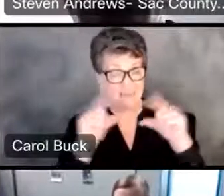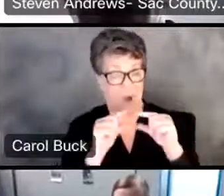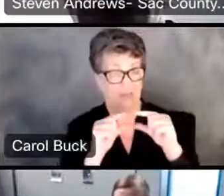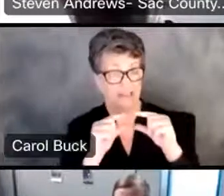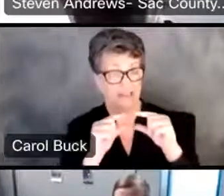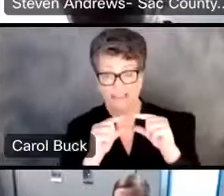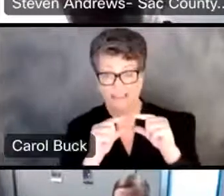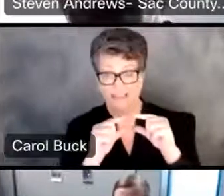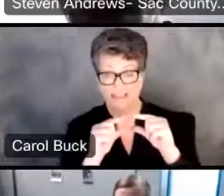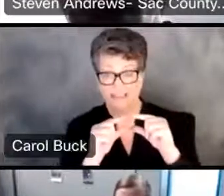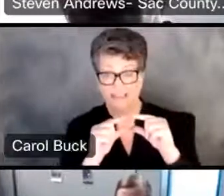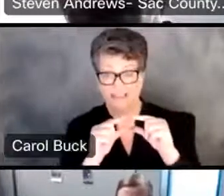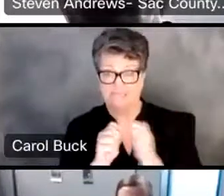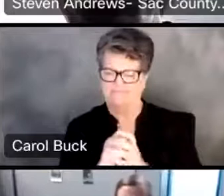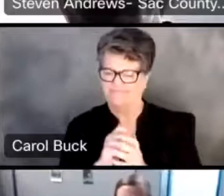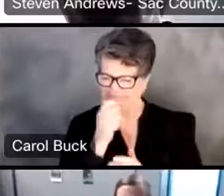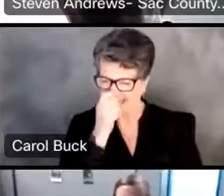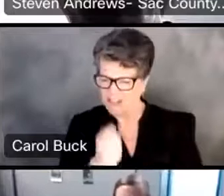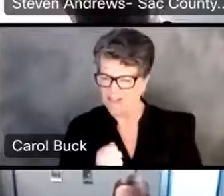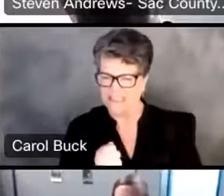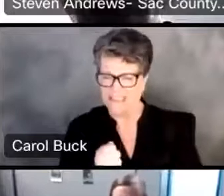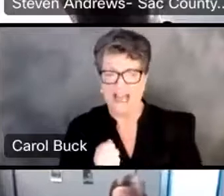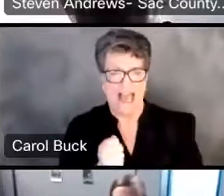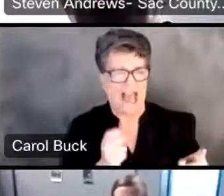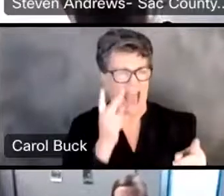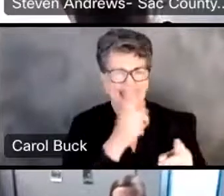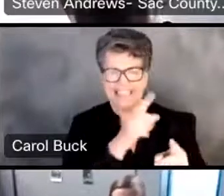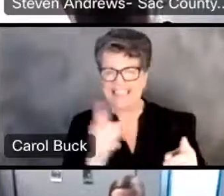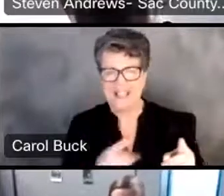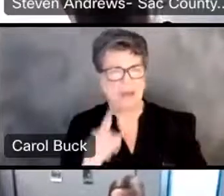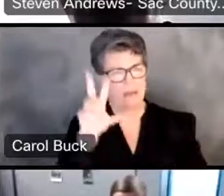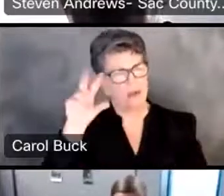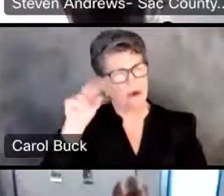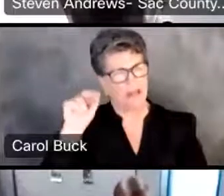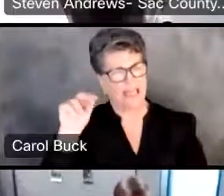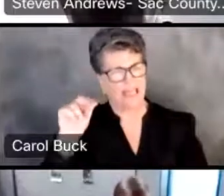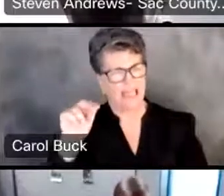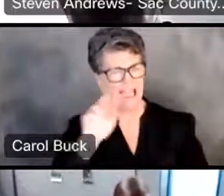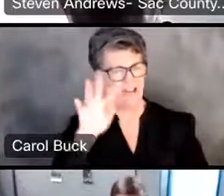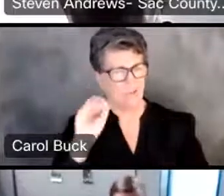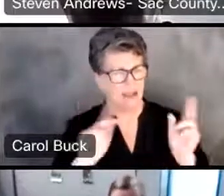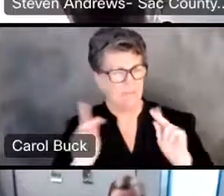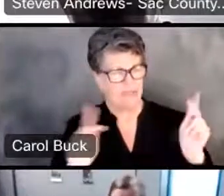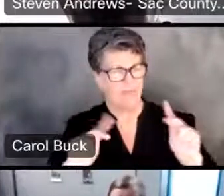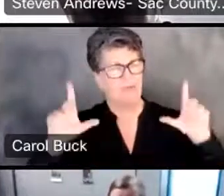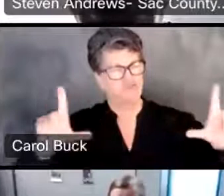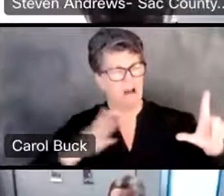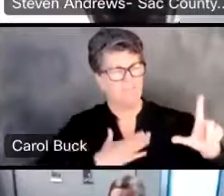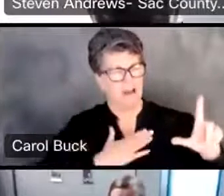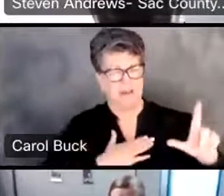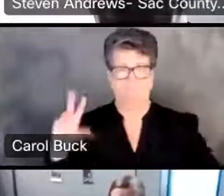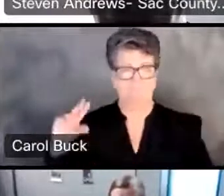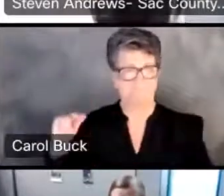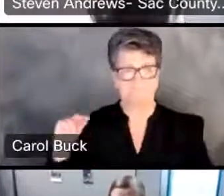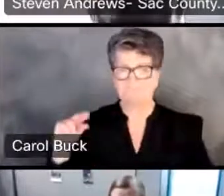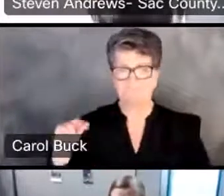Interesting, because I can see 3, 4, 5. I can probably see about 30, 40 people on my screen. I used